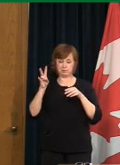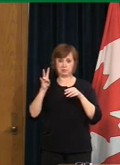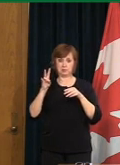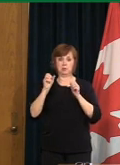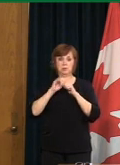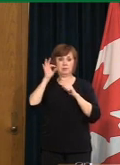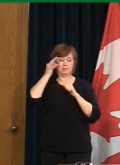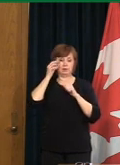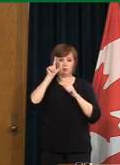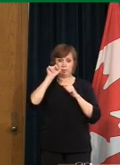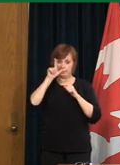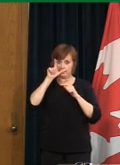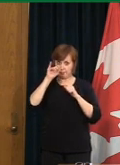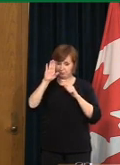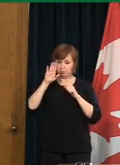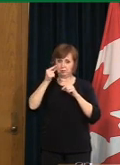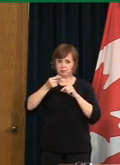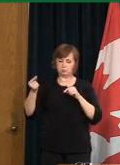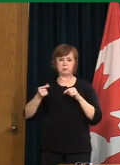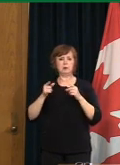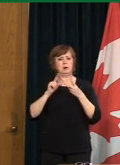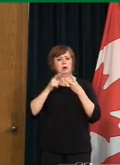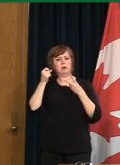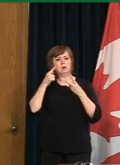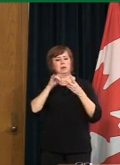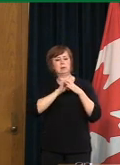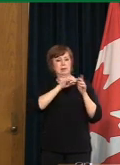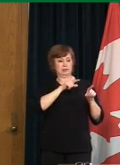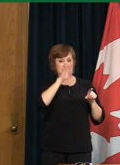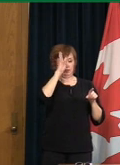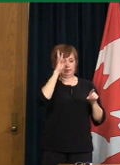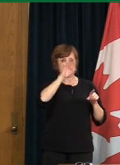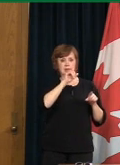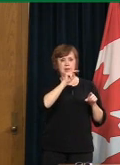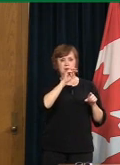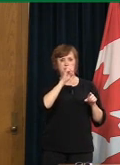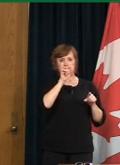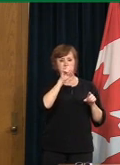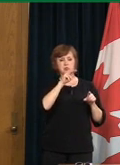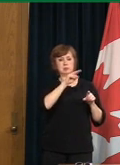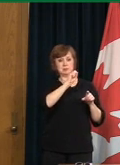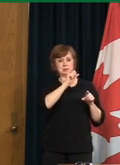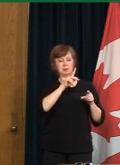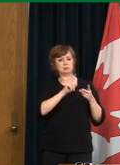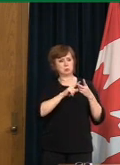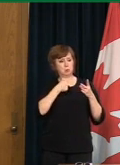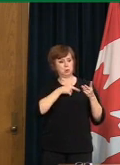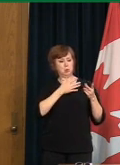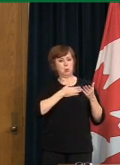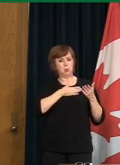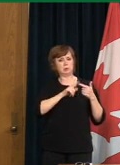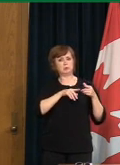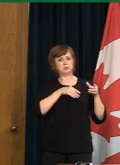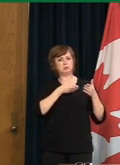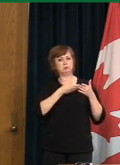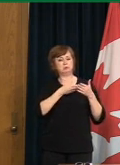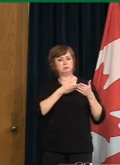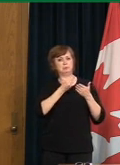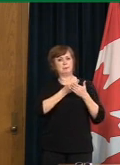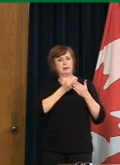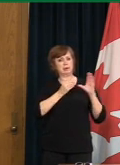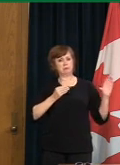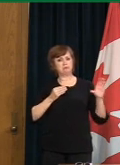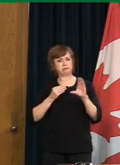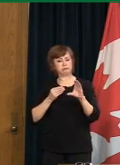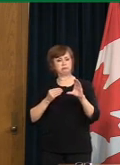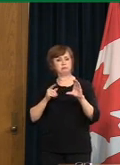current federal Liberal government. It goes on to say that Innovation Saskatchewan is prepared to make a financial contribution towards the establishment of